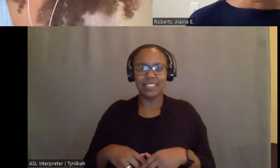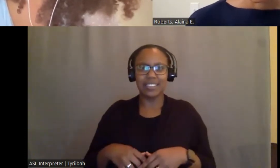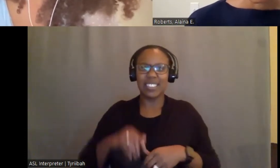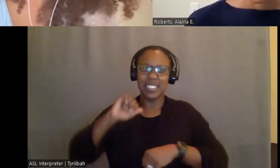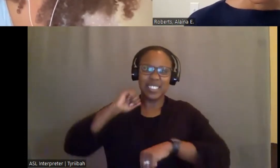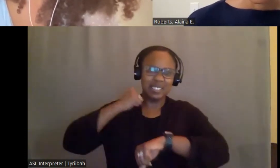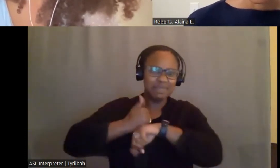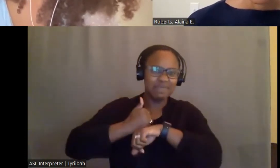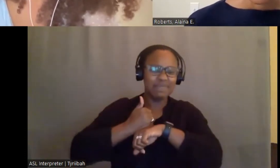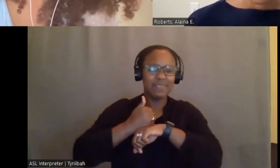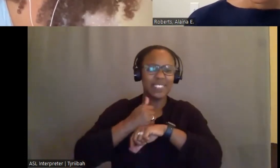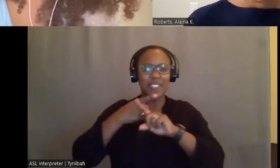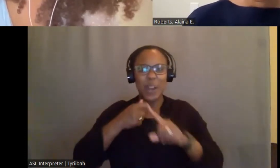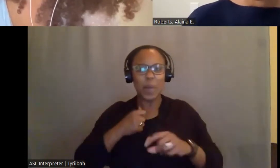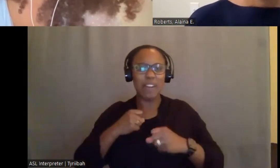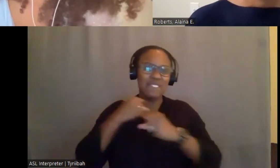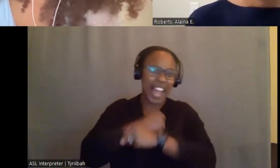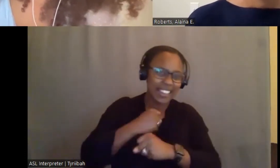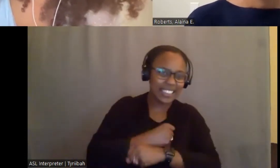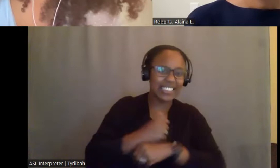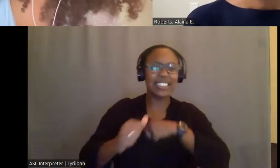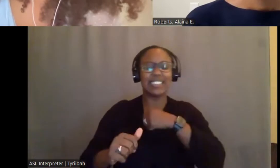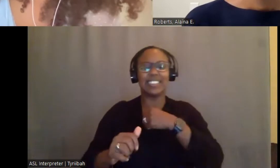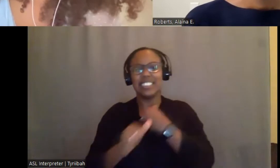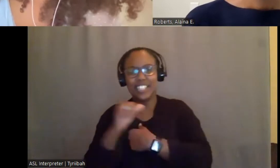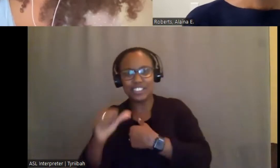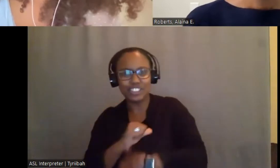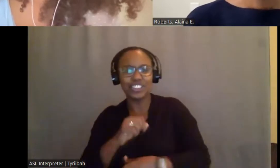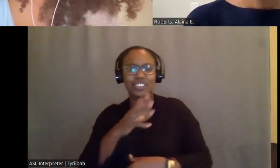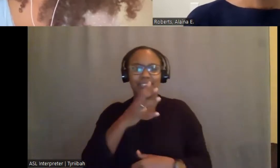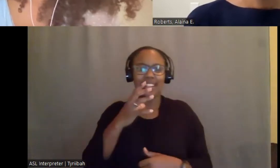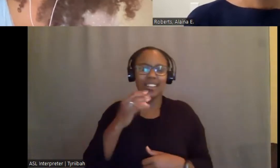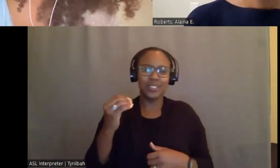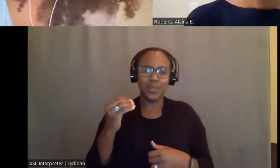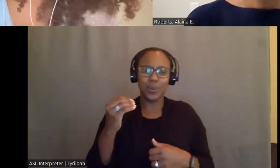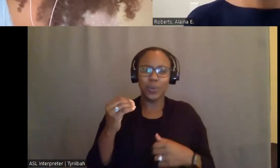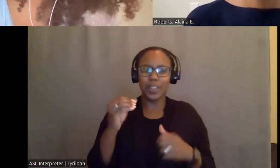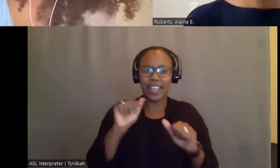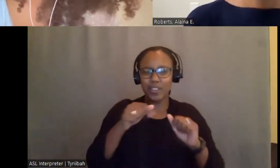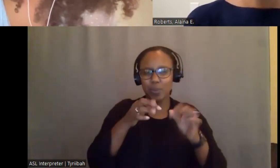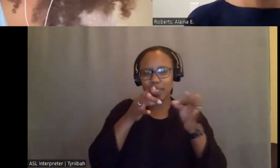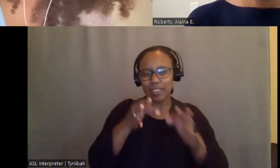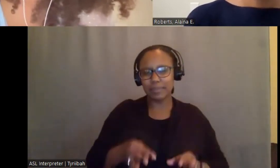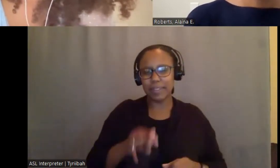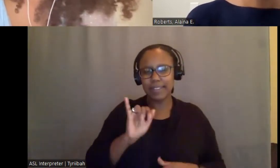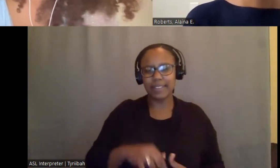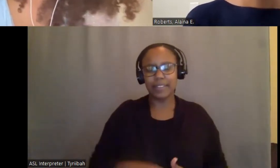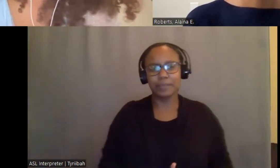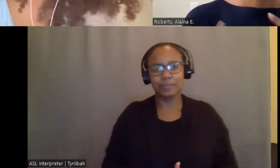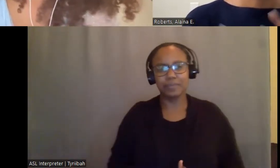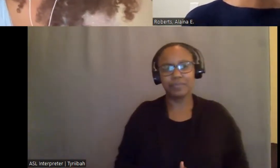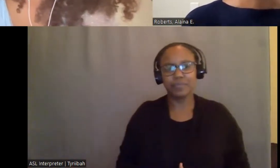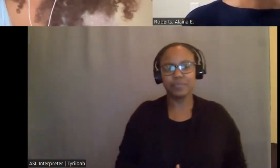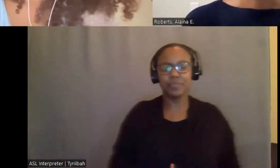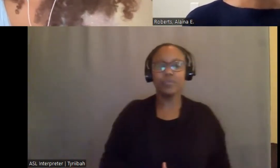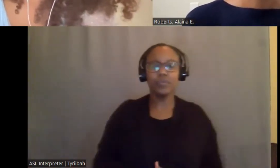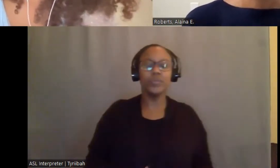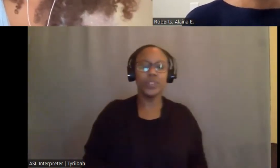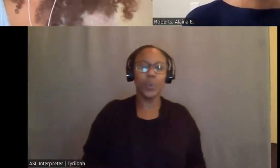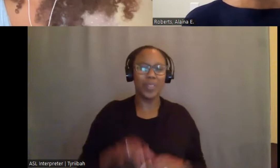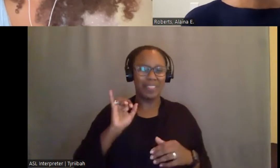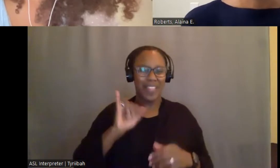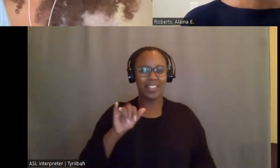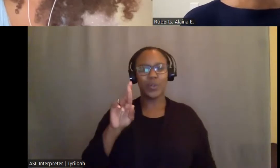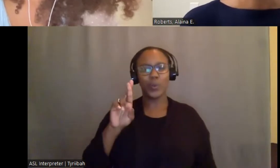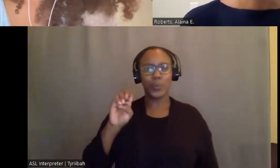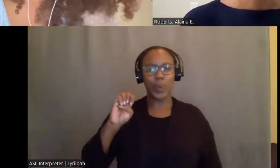and seizure of Native land? So I think there are multiple parts of reparations, at least